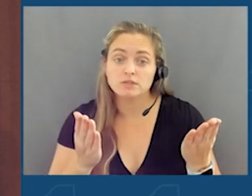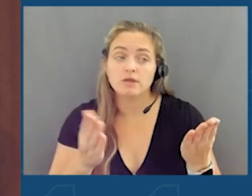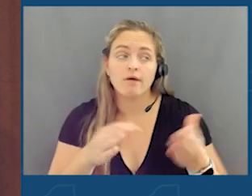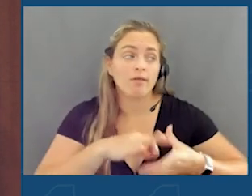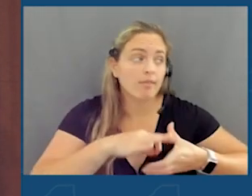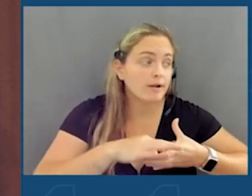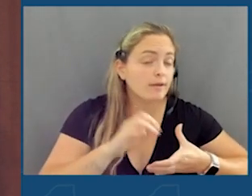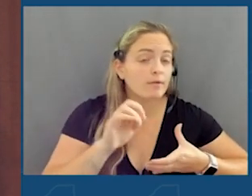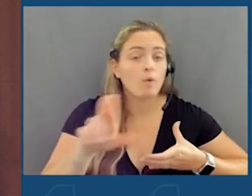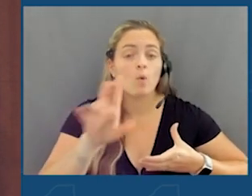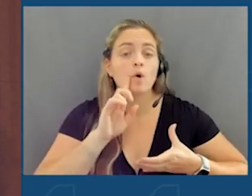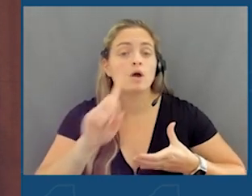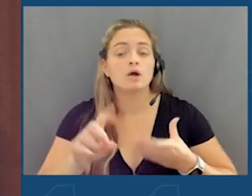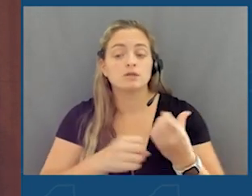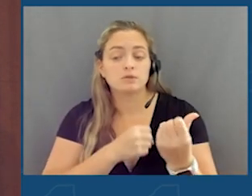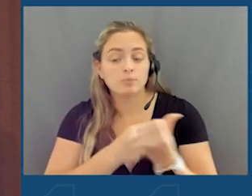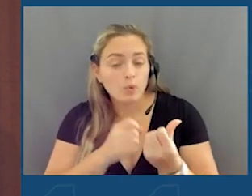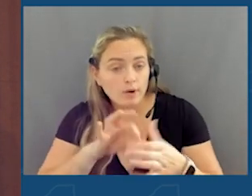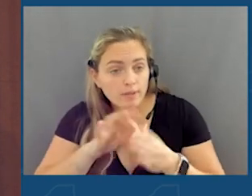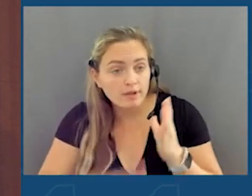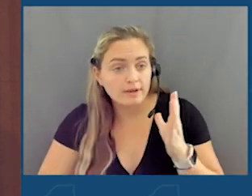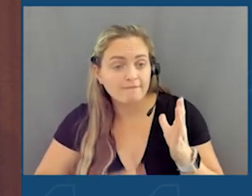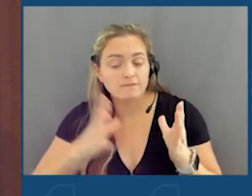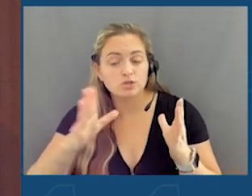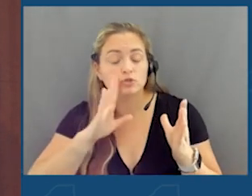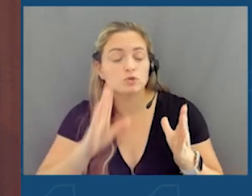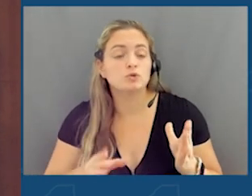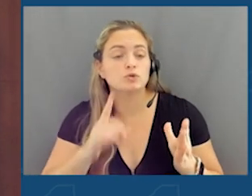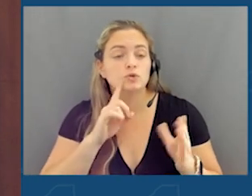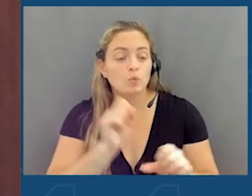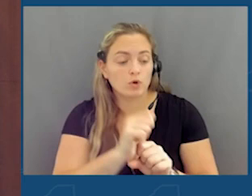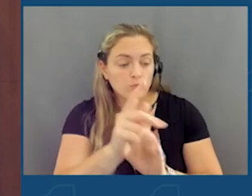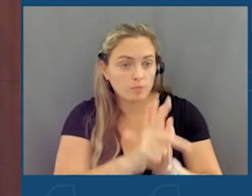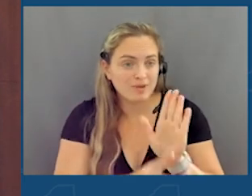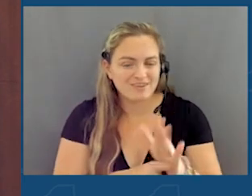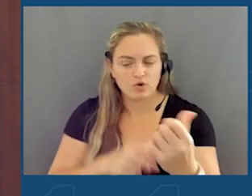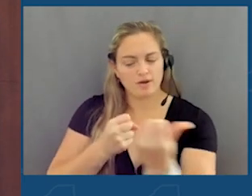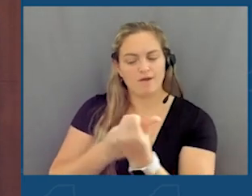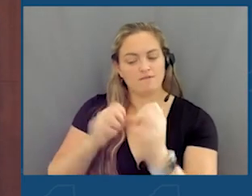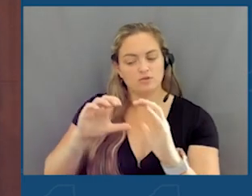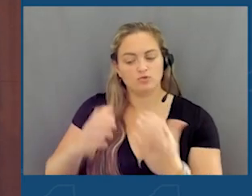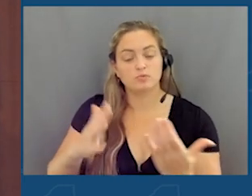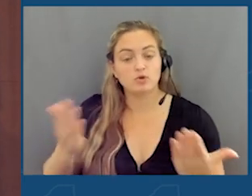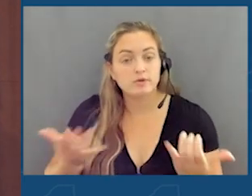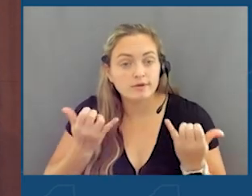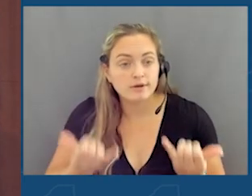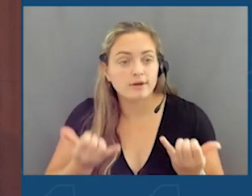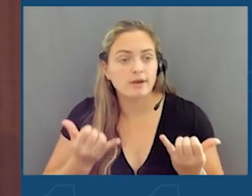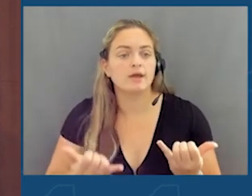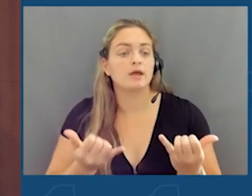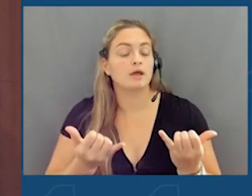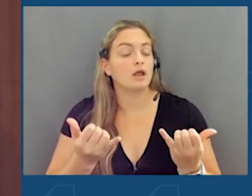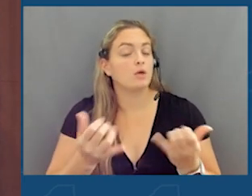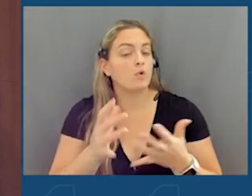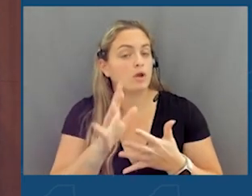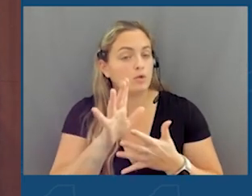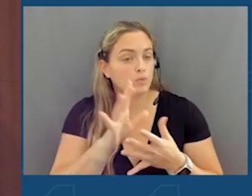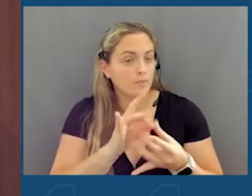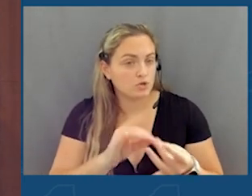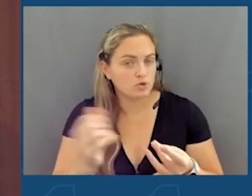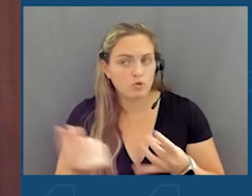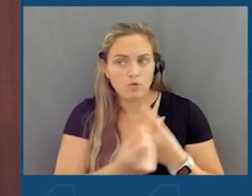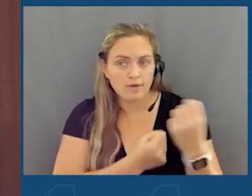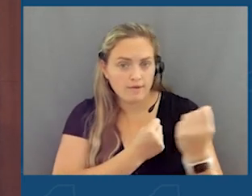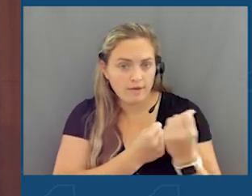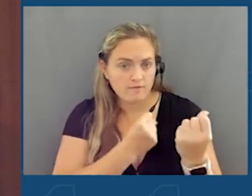or supporting elected officials or working in policy, or the advocacy groups who are here today. And I want to give a shout out to all of the advocates.